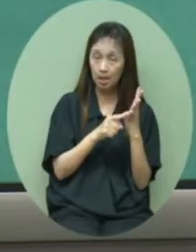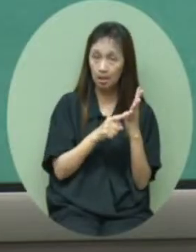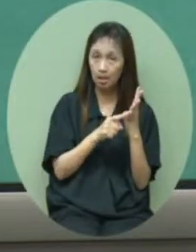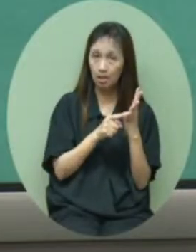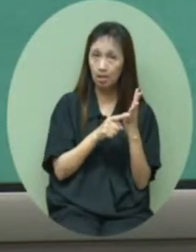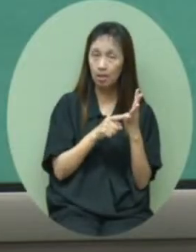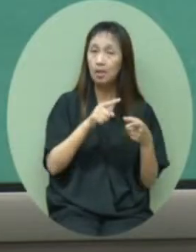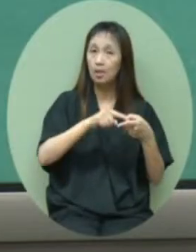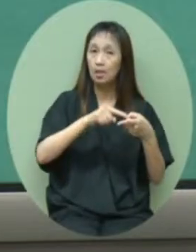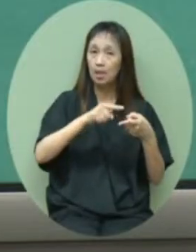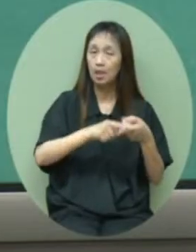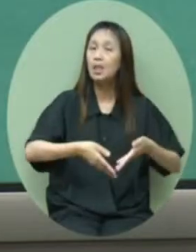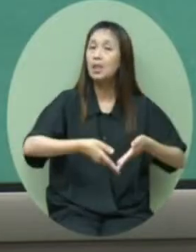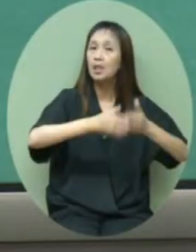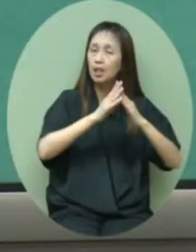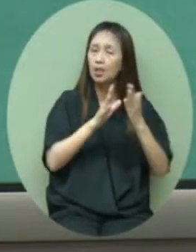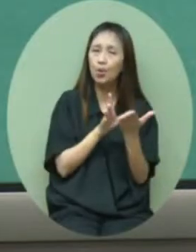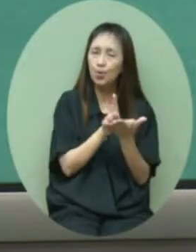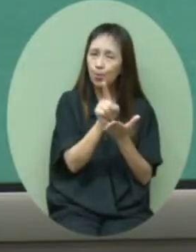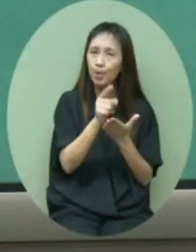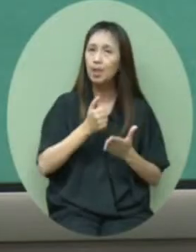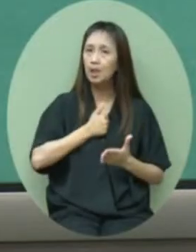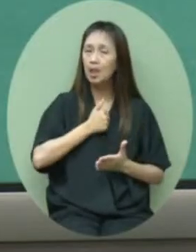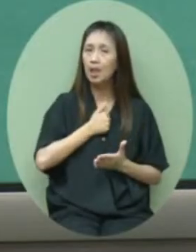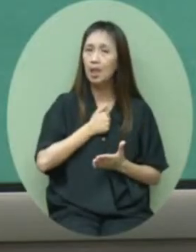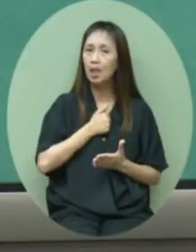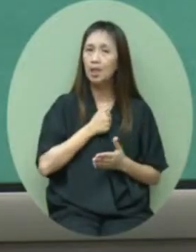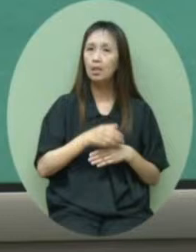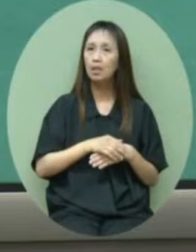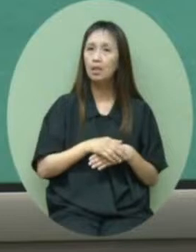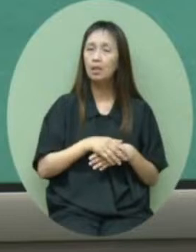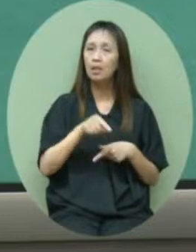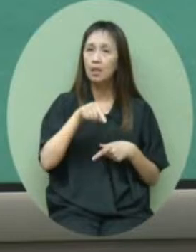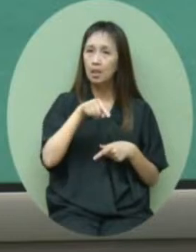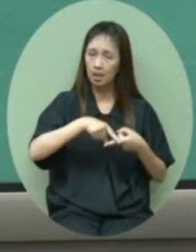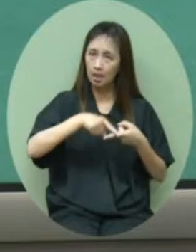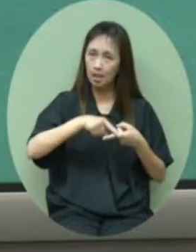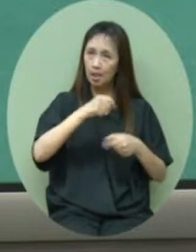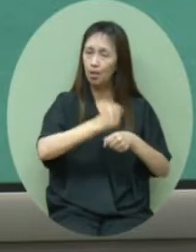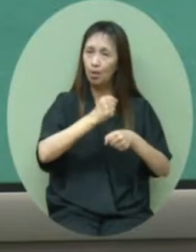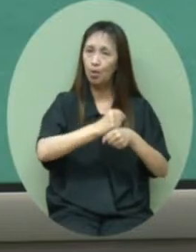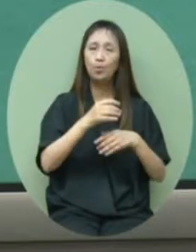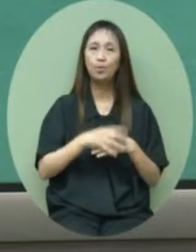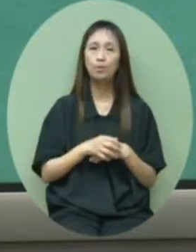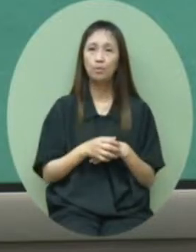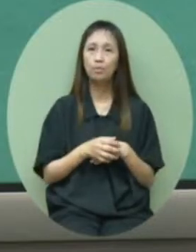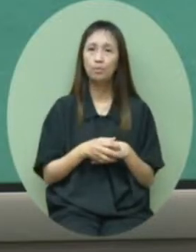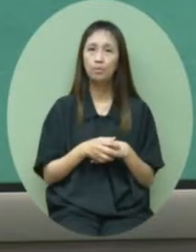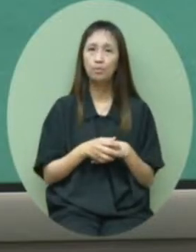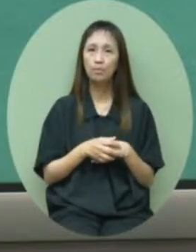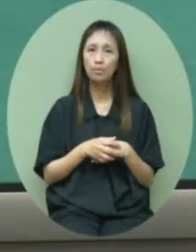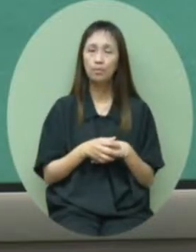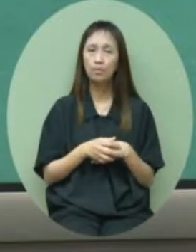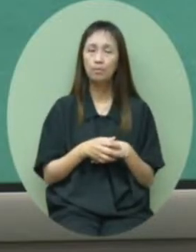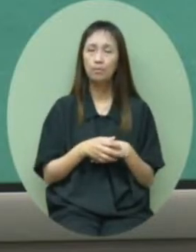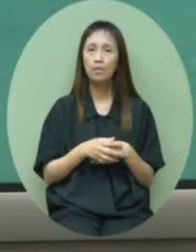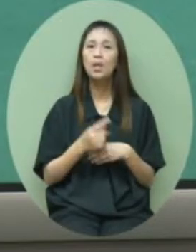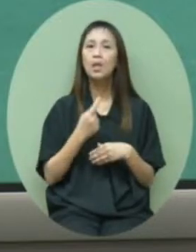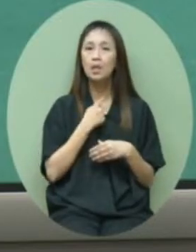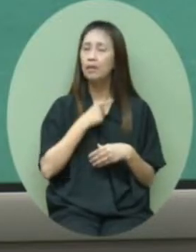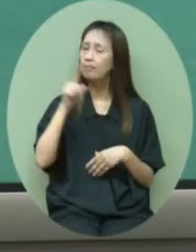the tracing. To immediately install and strengthen the filtration facilities in